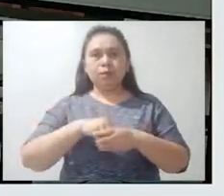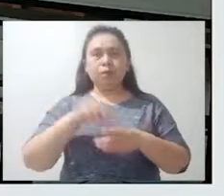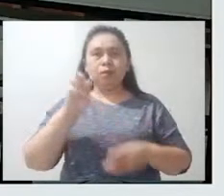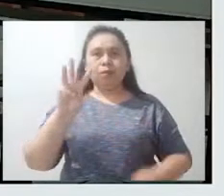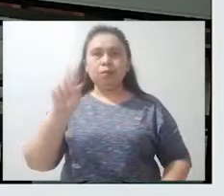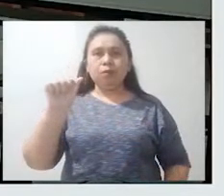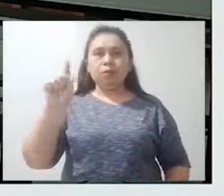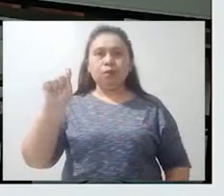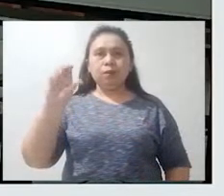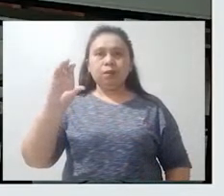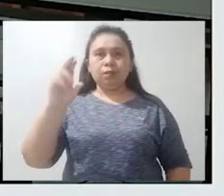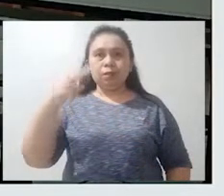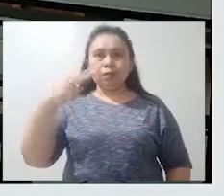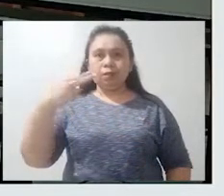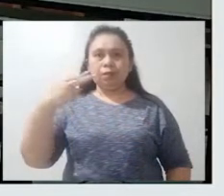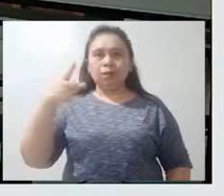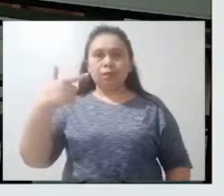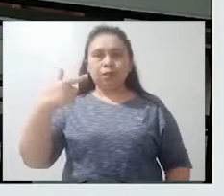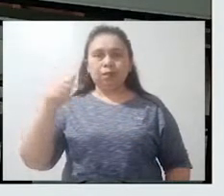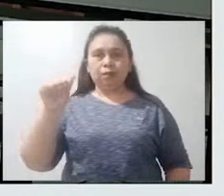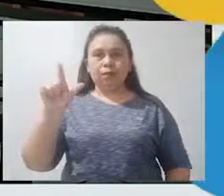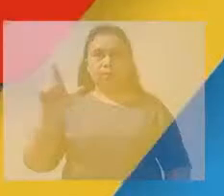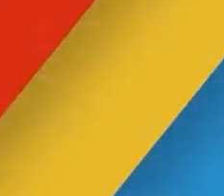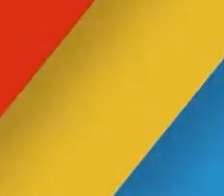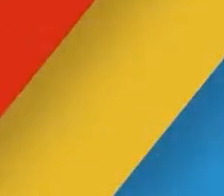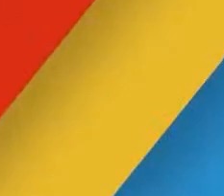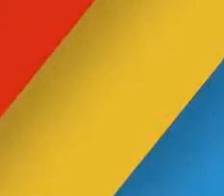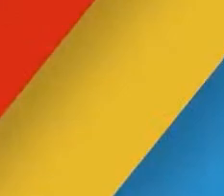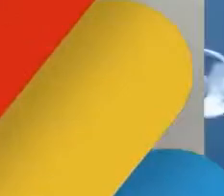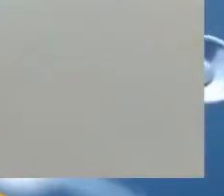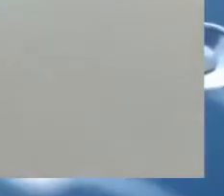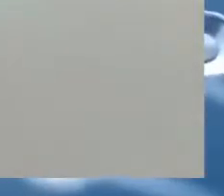the watch glass using spatula.